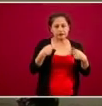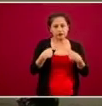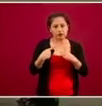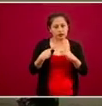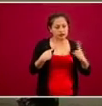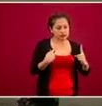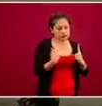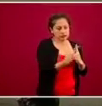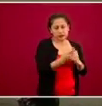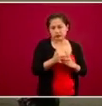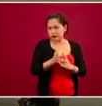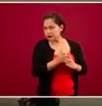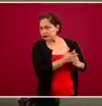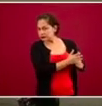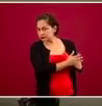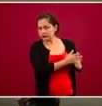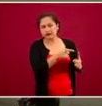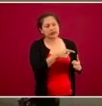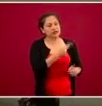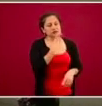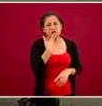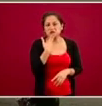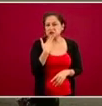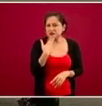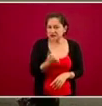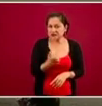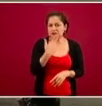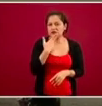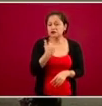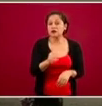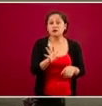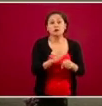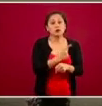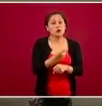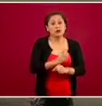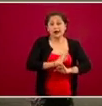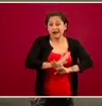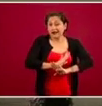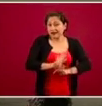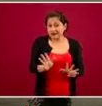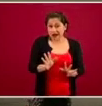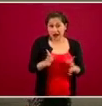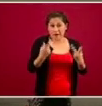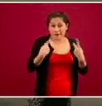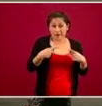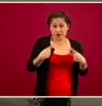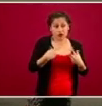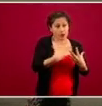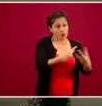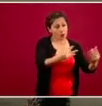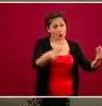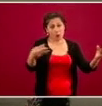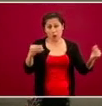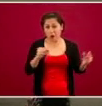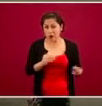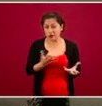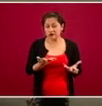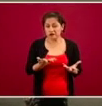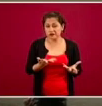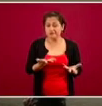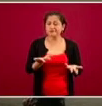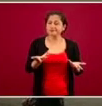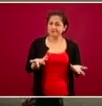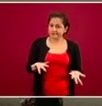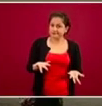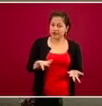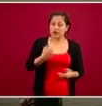network. Now, when we moved to phase 2, these measures became